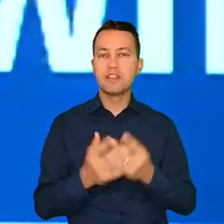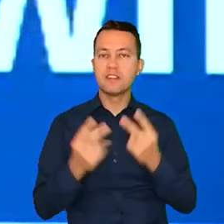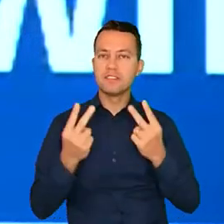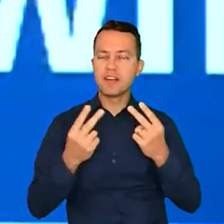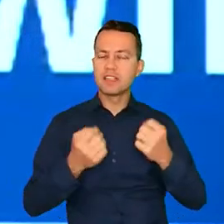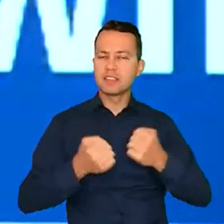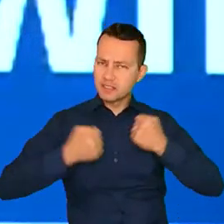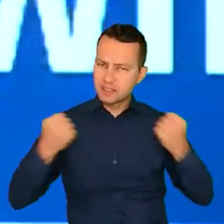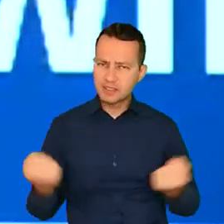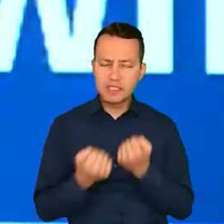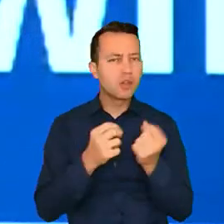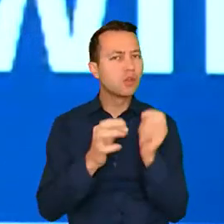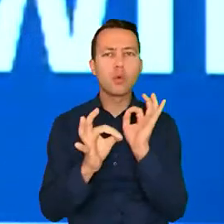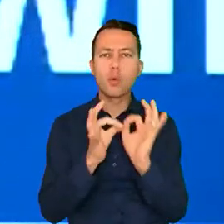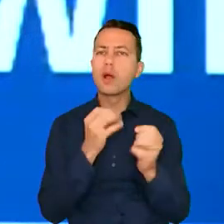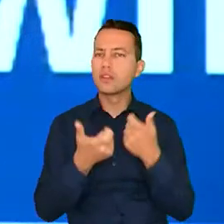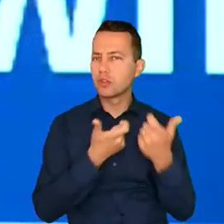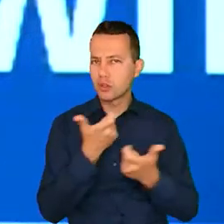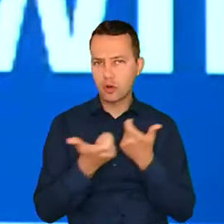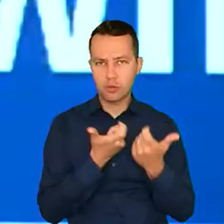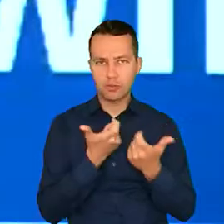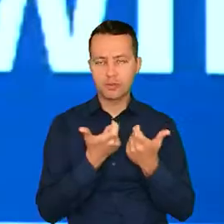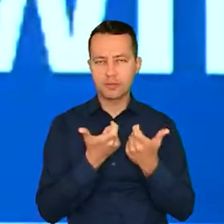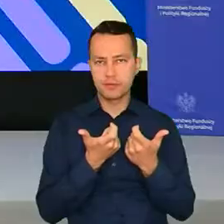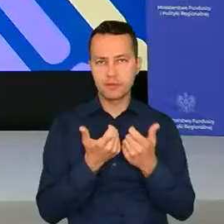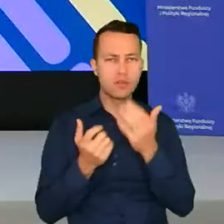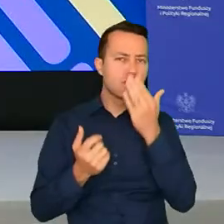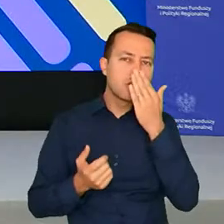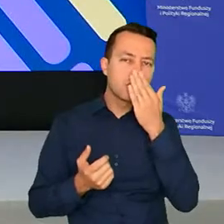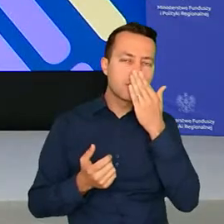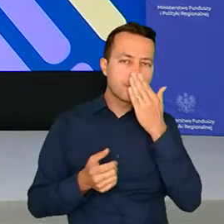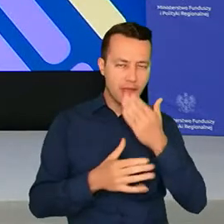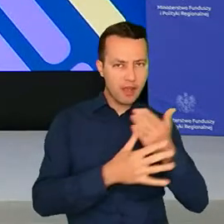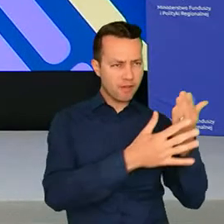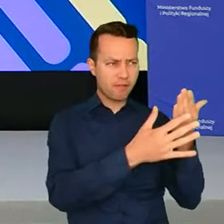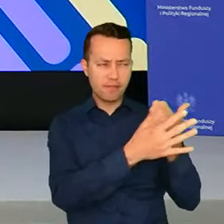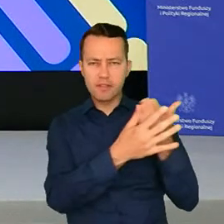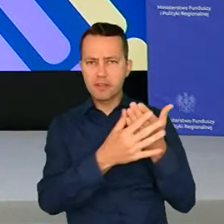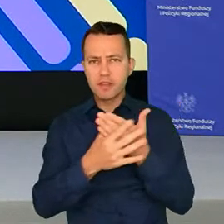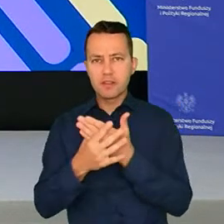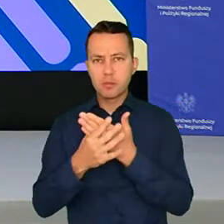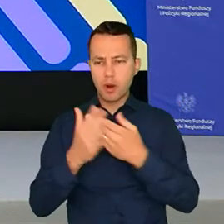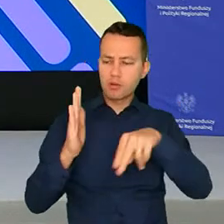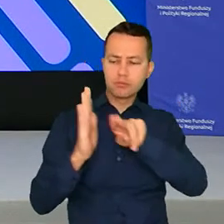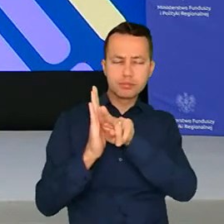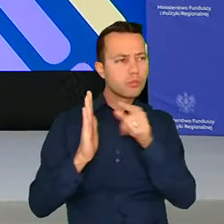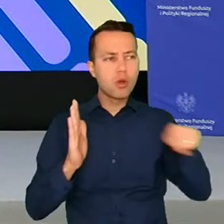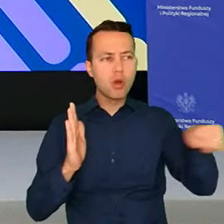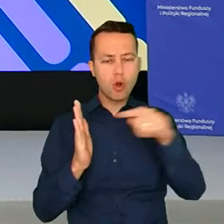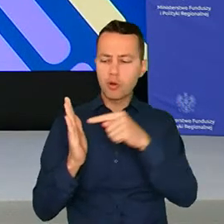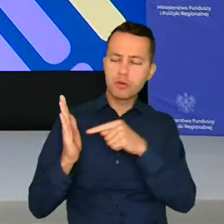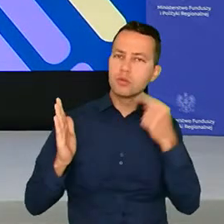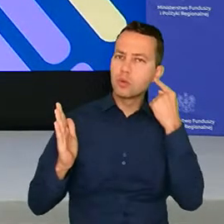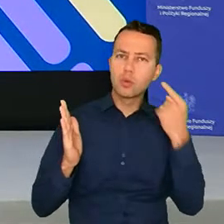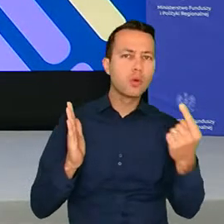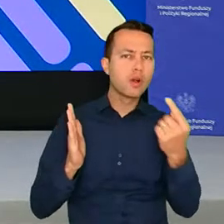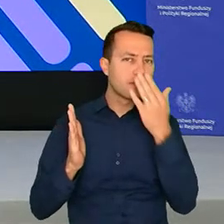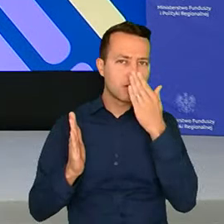So the question, what will be this due diligence, which enterprises will be covered by